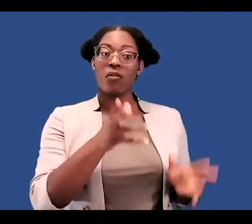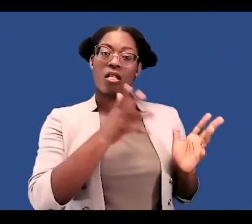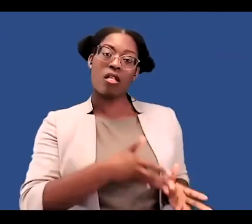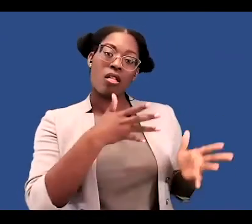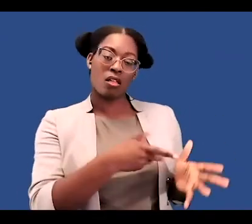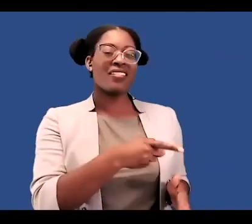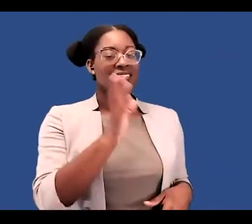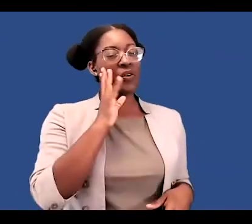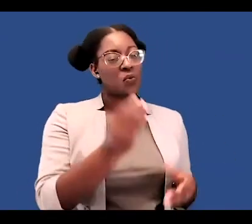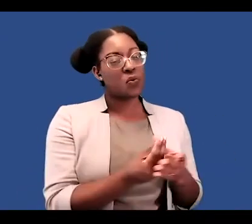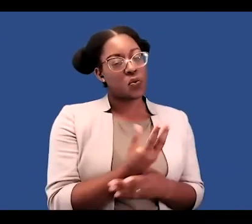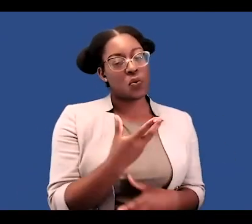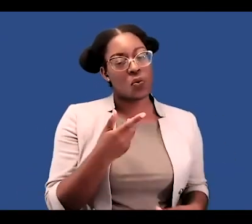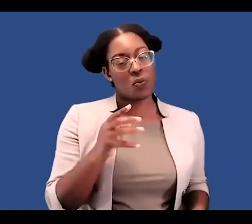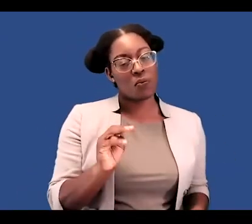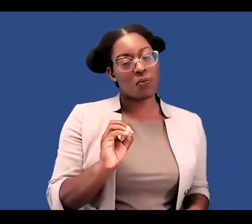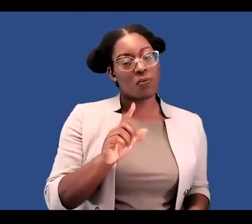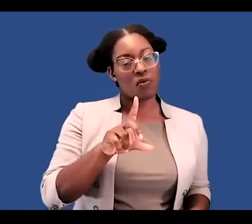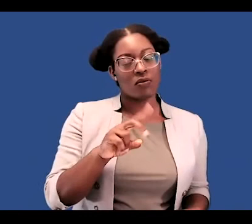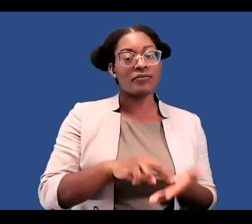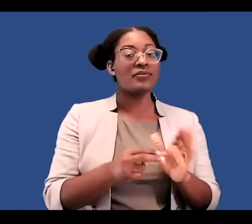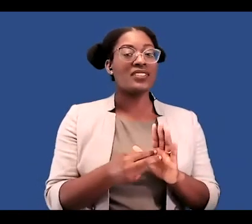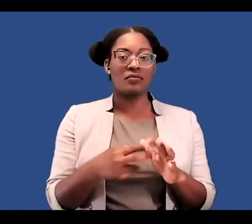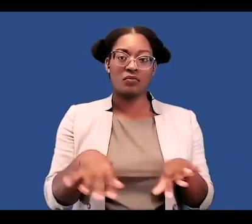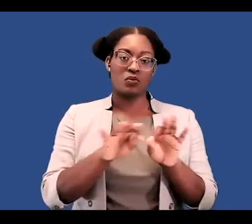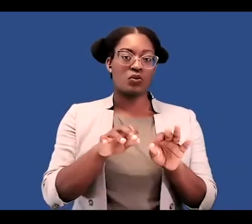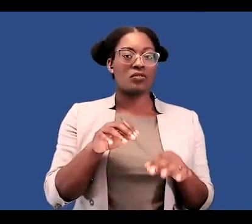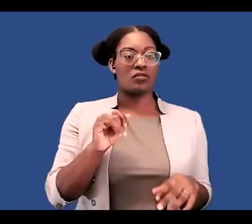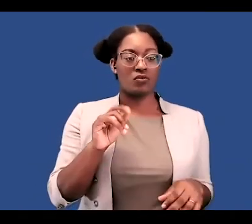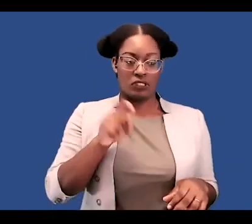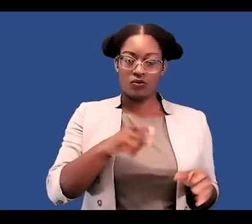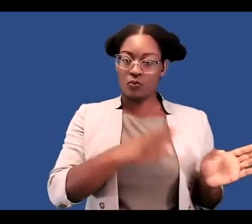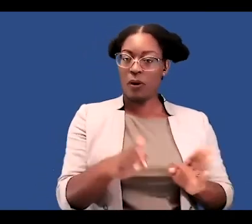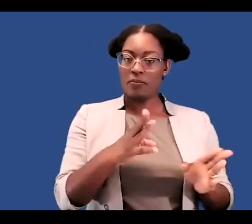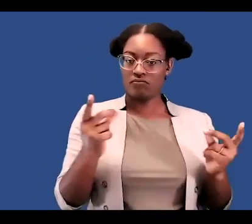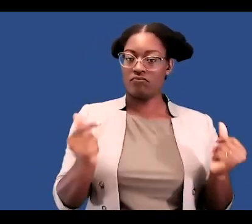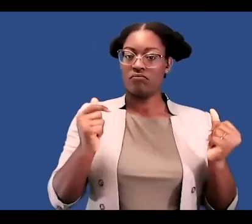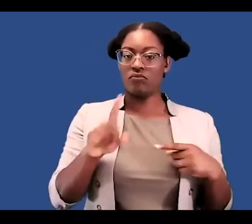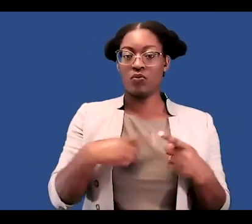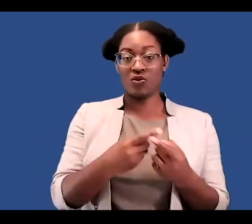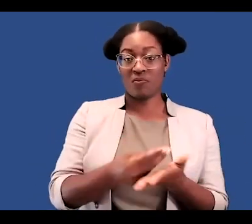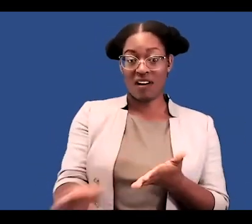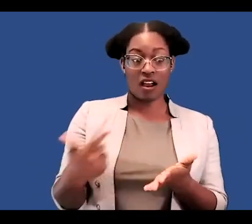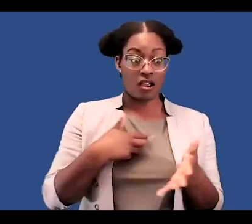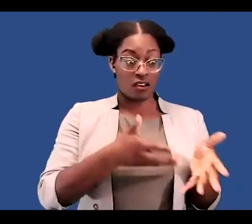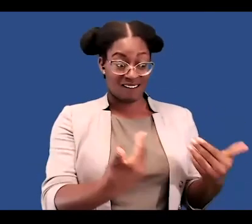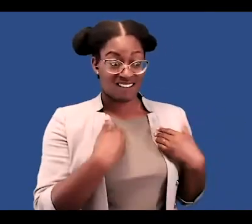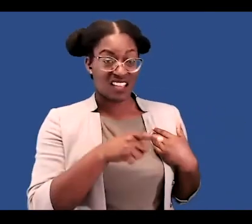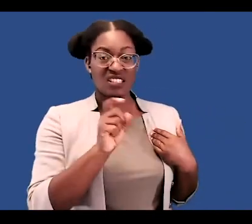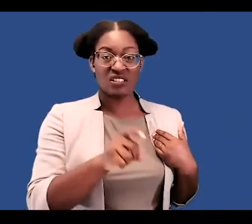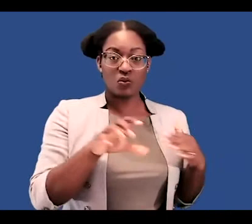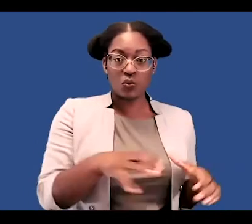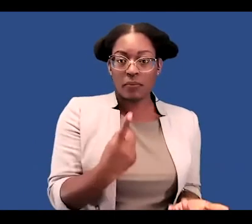mold. They will grow some mold. So you wanna prep them either if you're gonna dry them or use them immediately for your tea blends. So